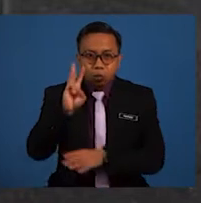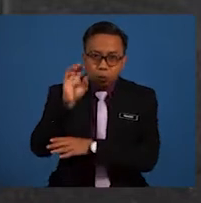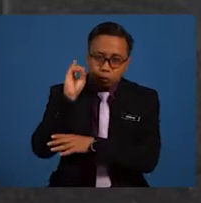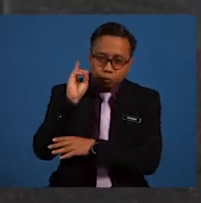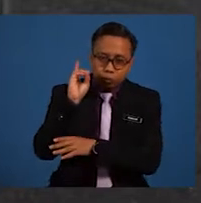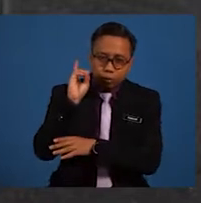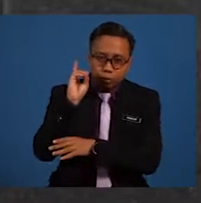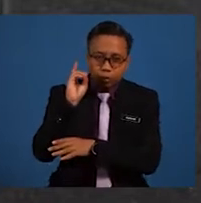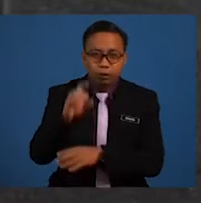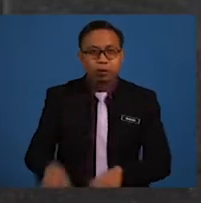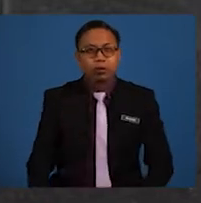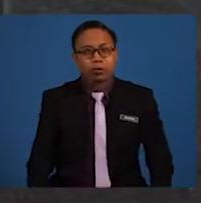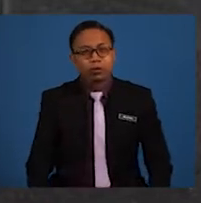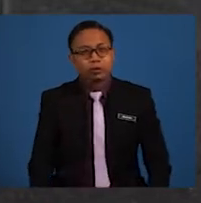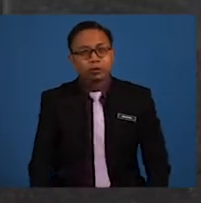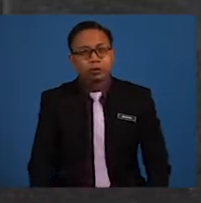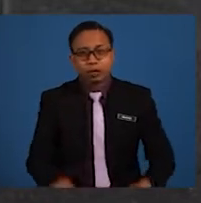be heaven.